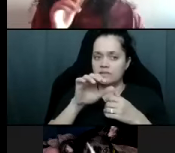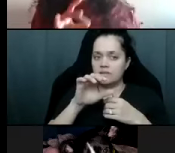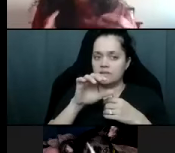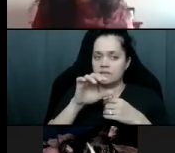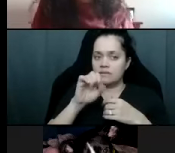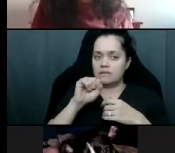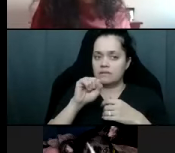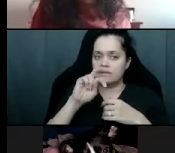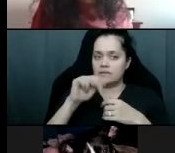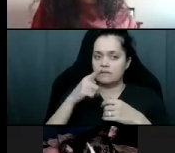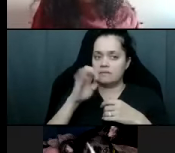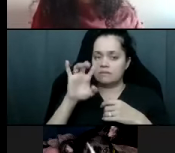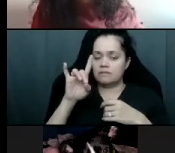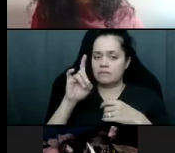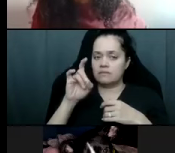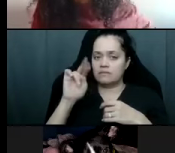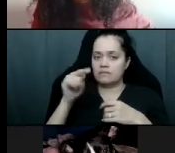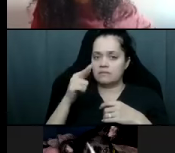spangled drongo.